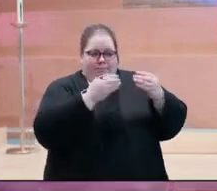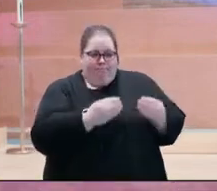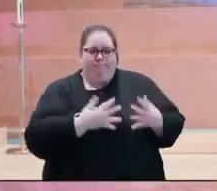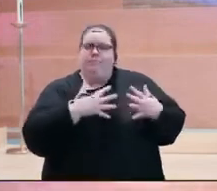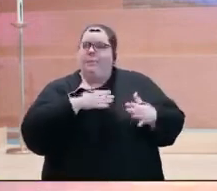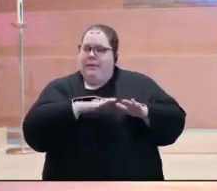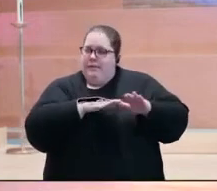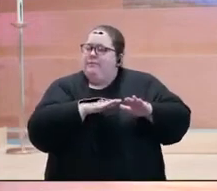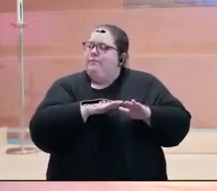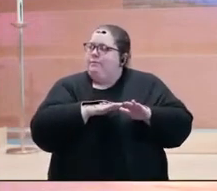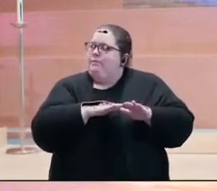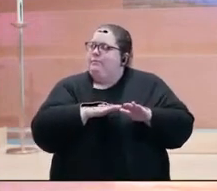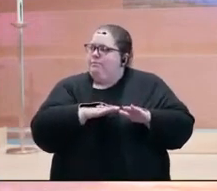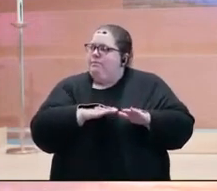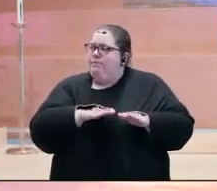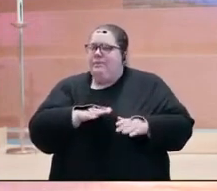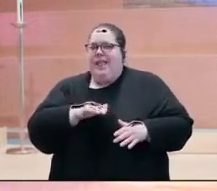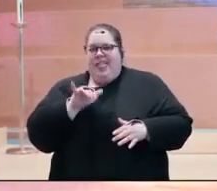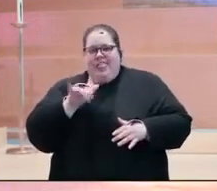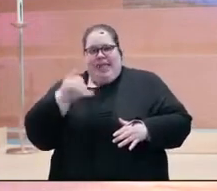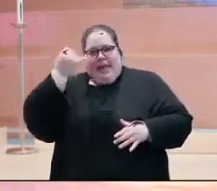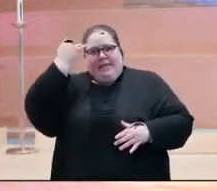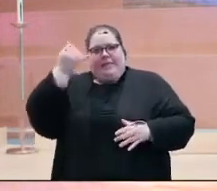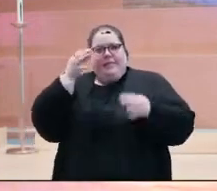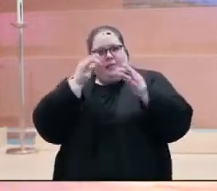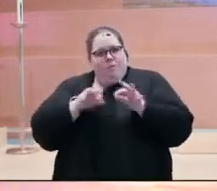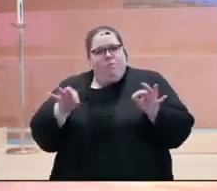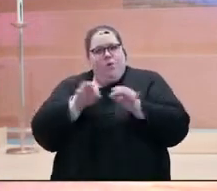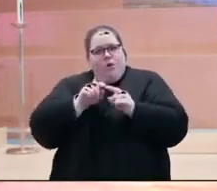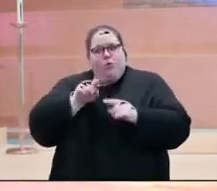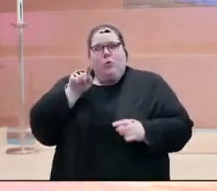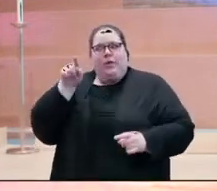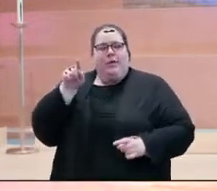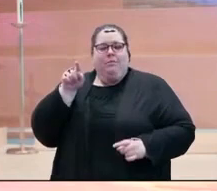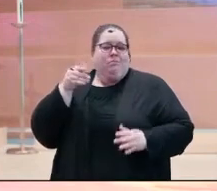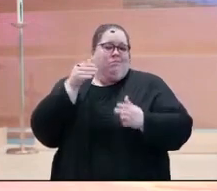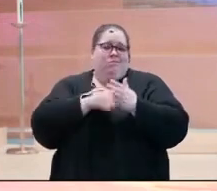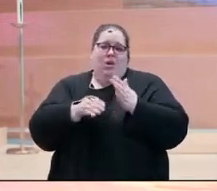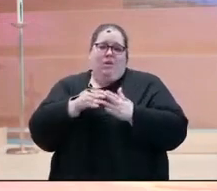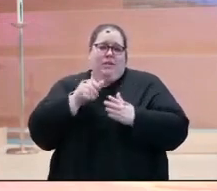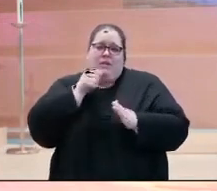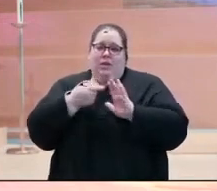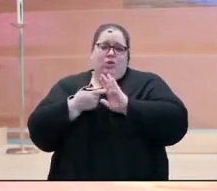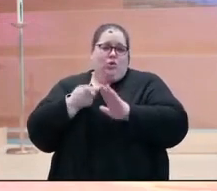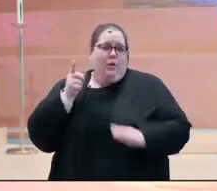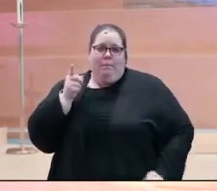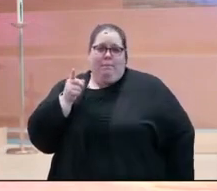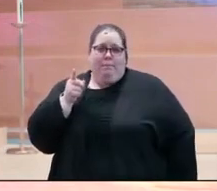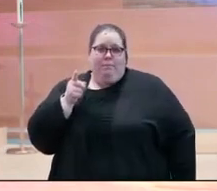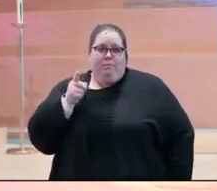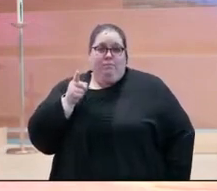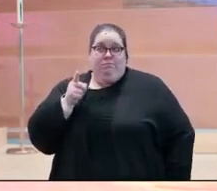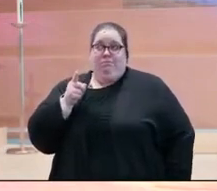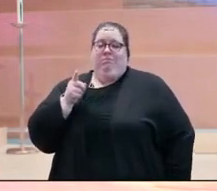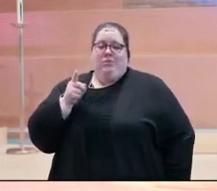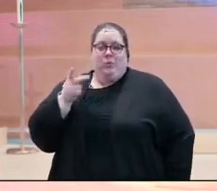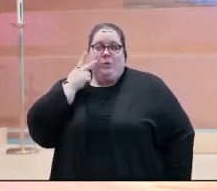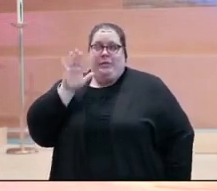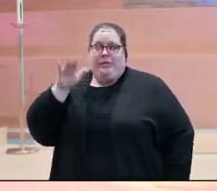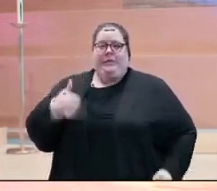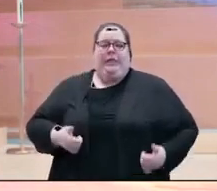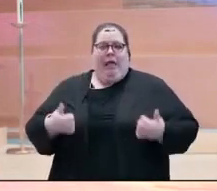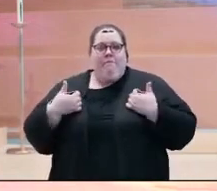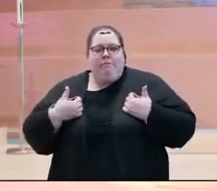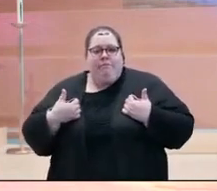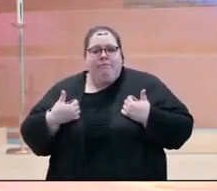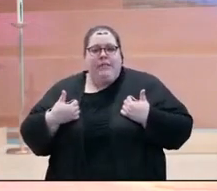matters to Jesus. And yet, he often didn't receive hospitality at all. Look at his life. He is